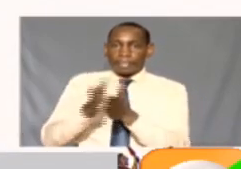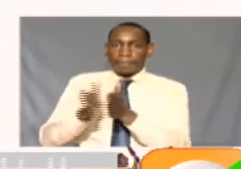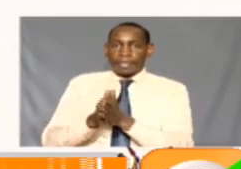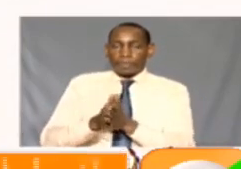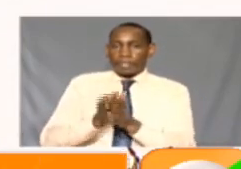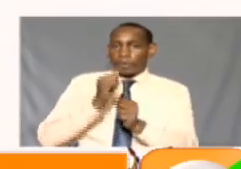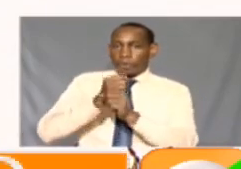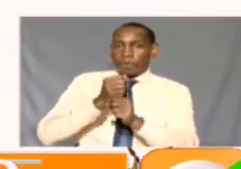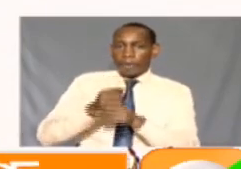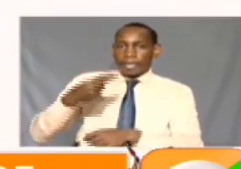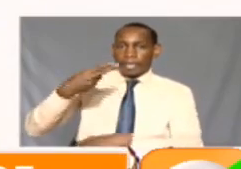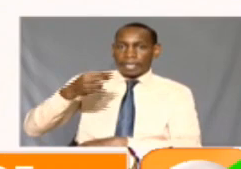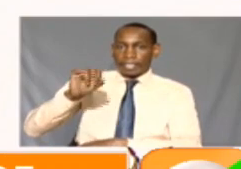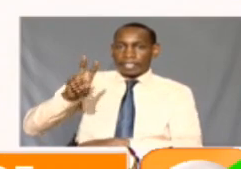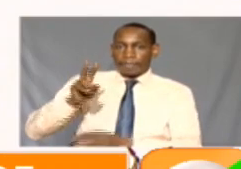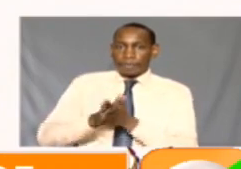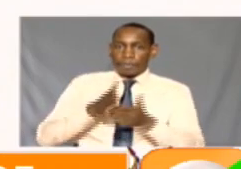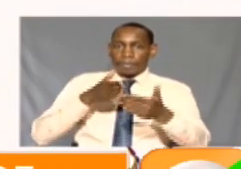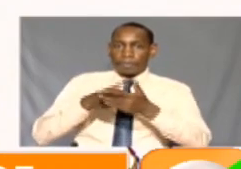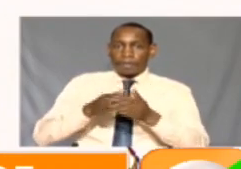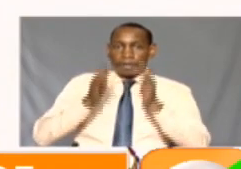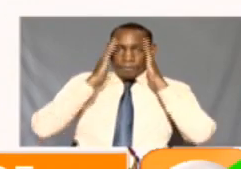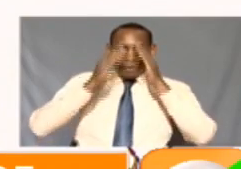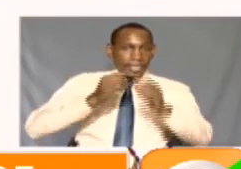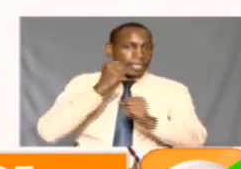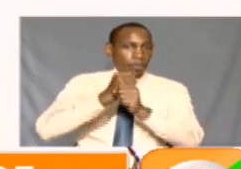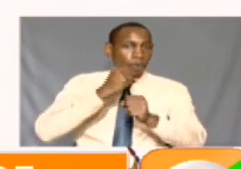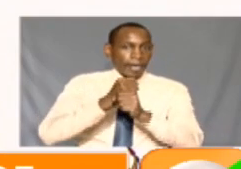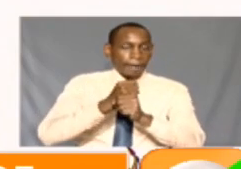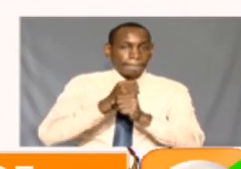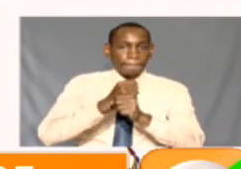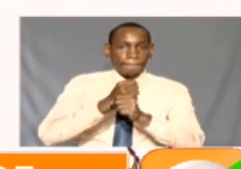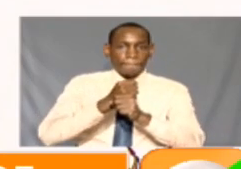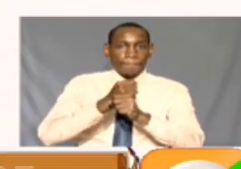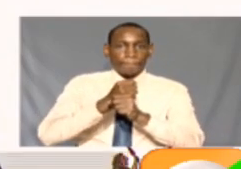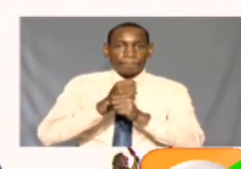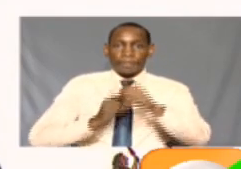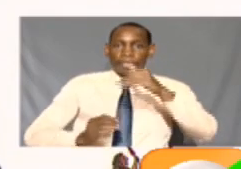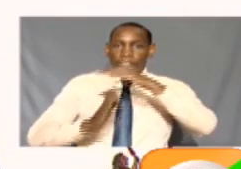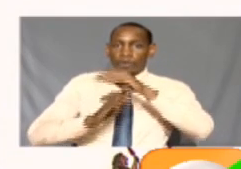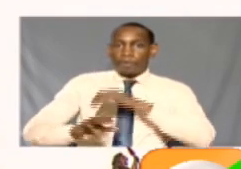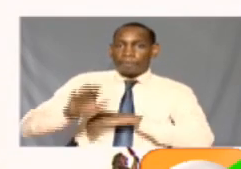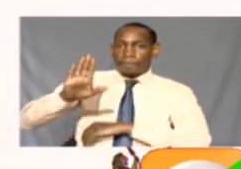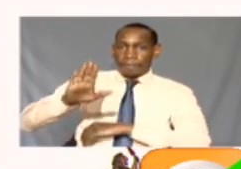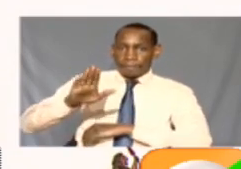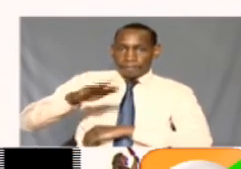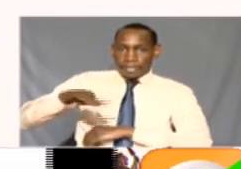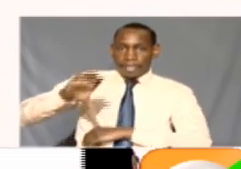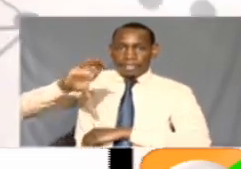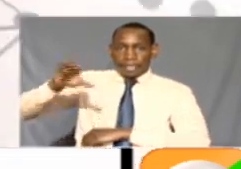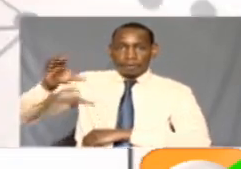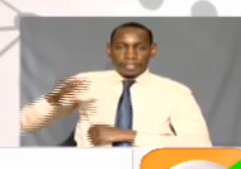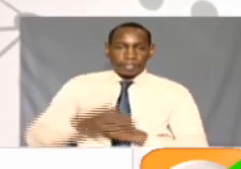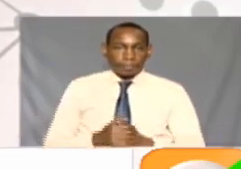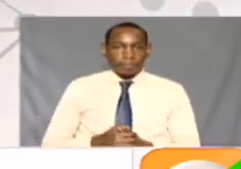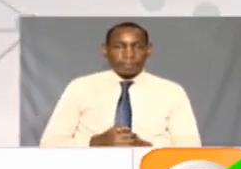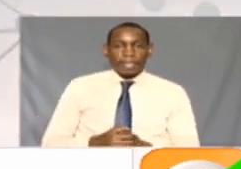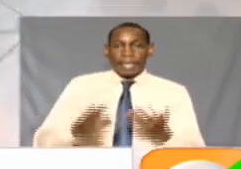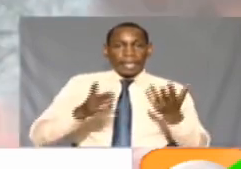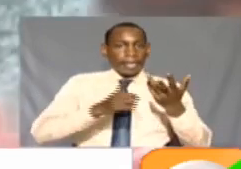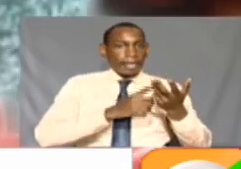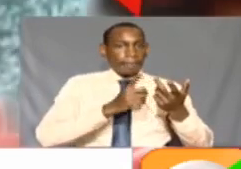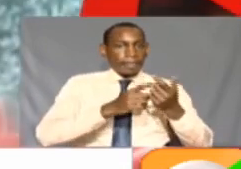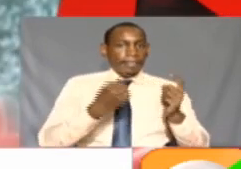HIV prevention are already focusing their efforts in the top 5 high prevalence counties. The